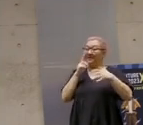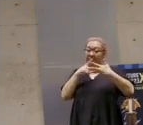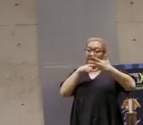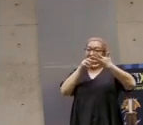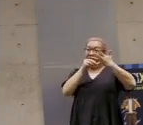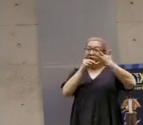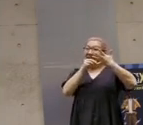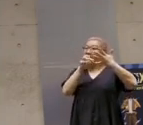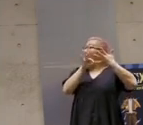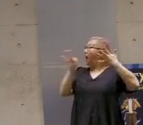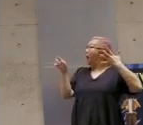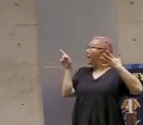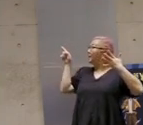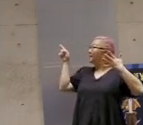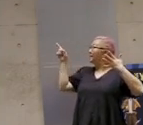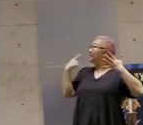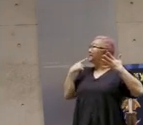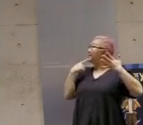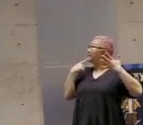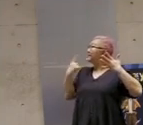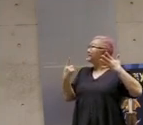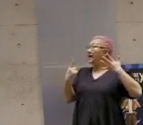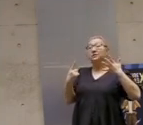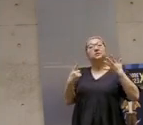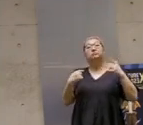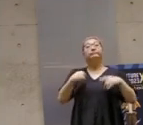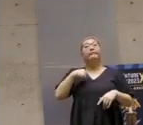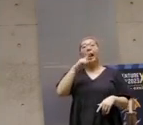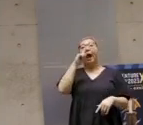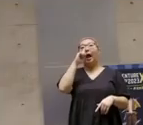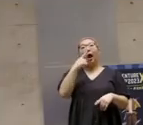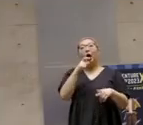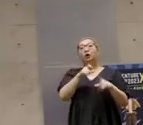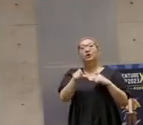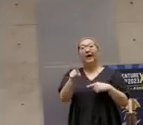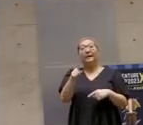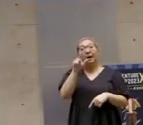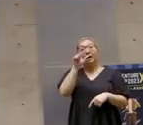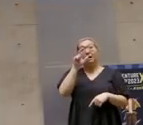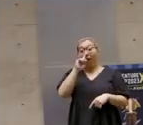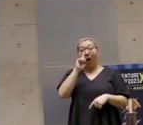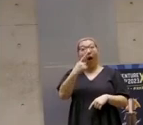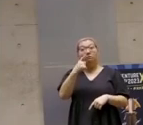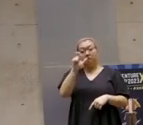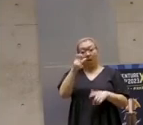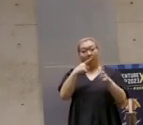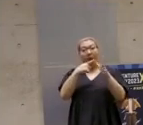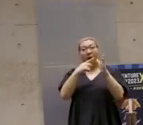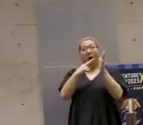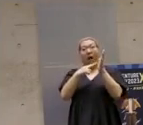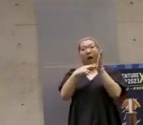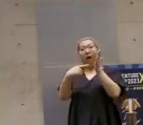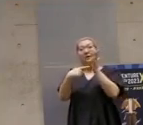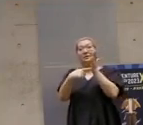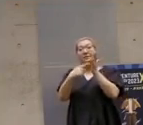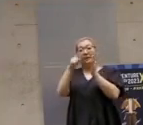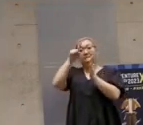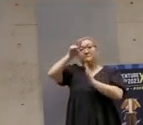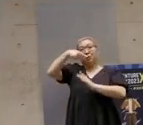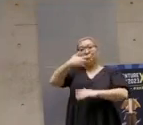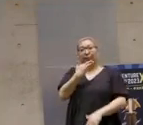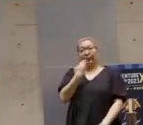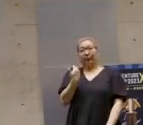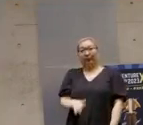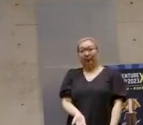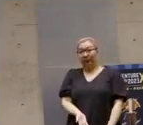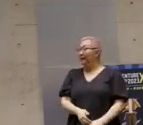you can see that can't should have an apostrophe. A wonderful member, one of our fans, pointed out that